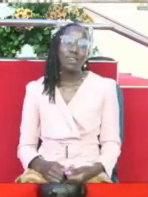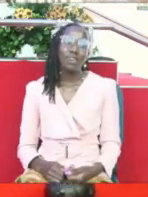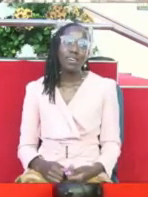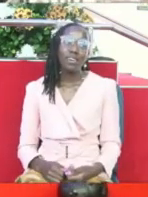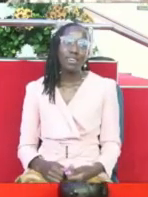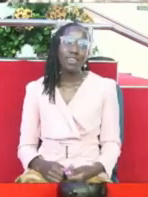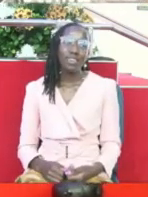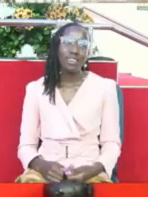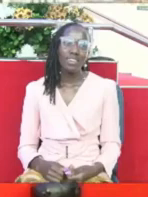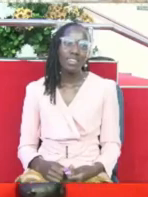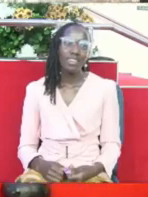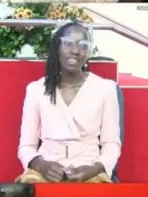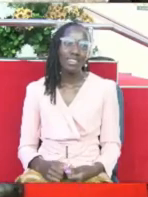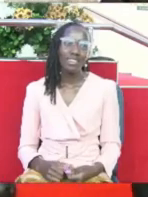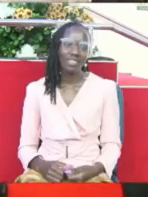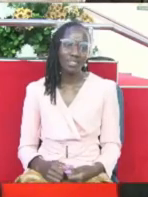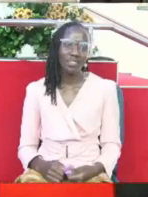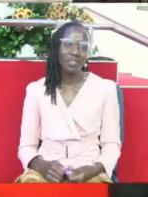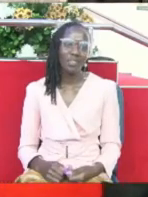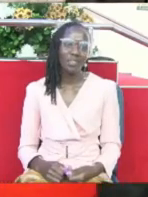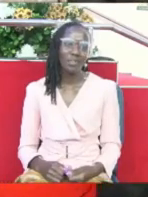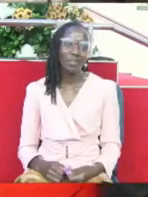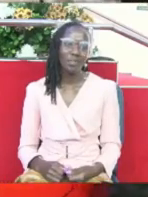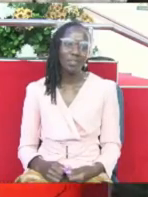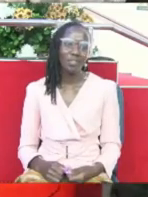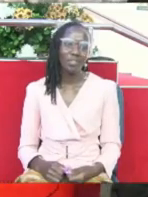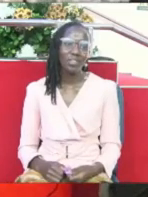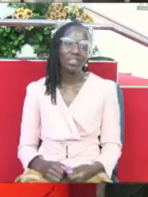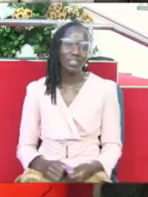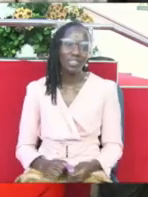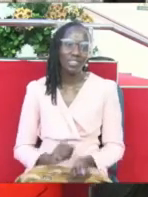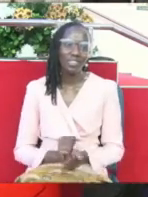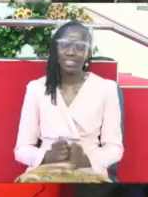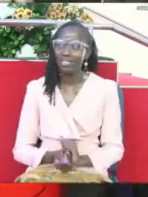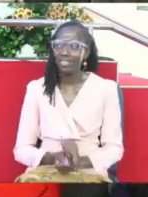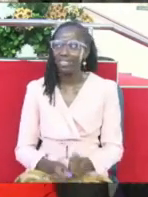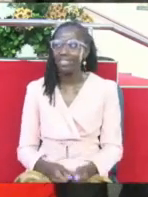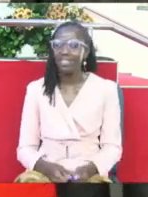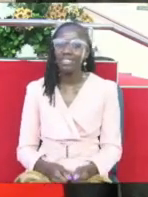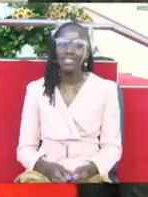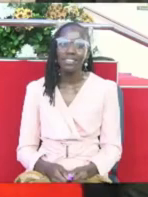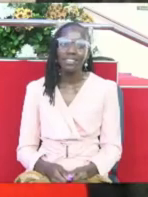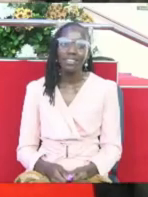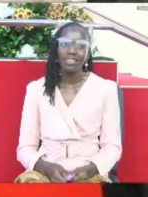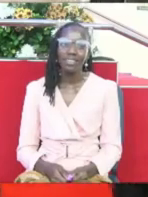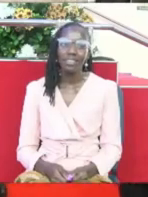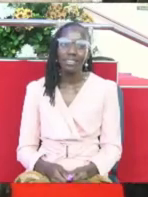today. They are arising this morning to be able to do